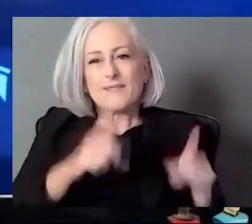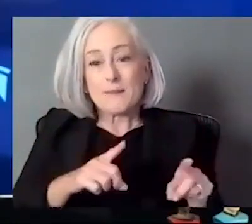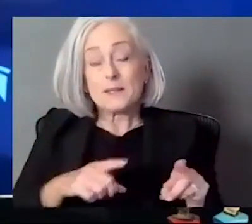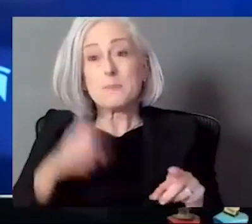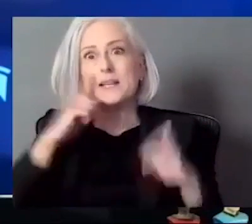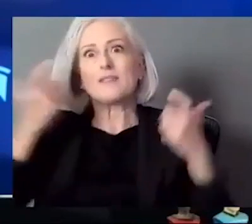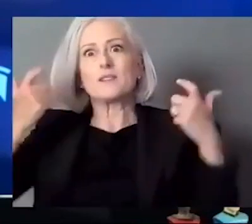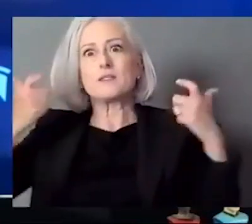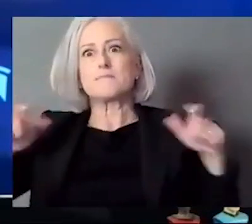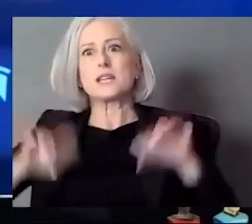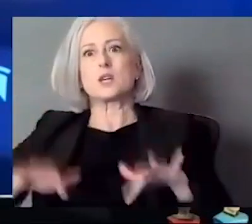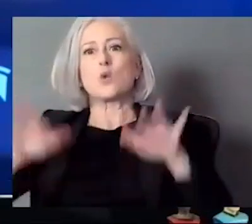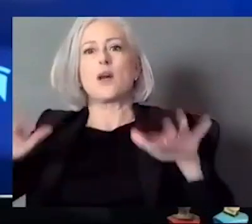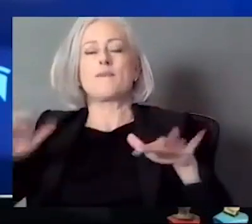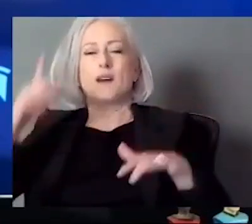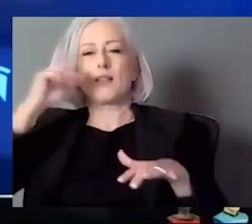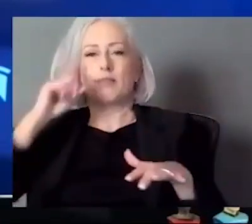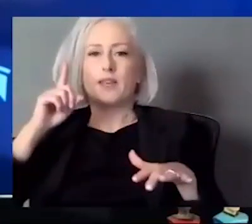But